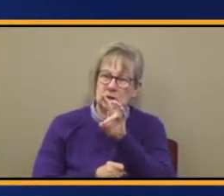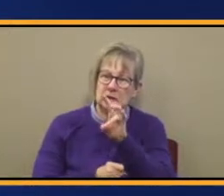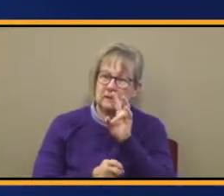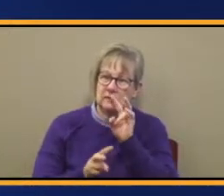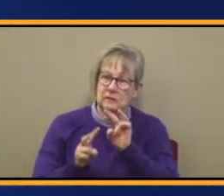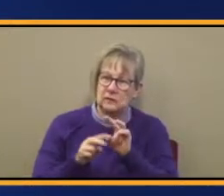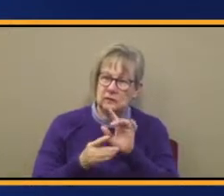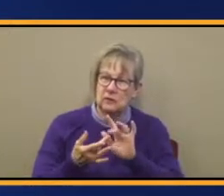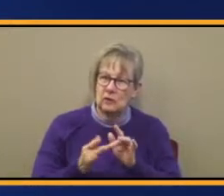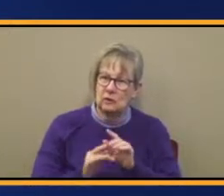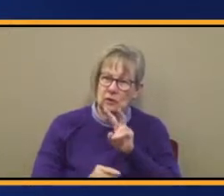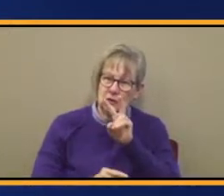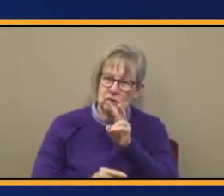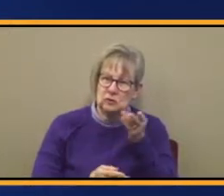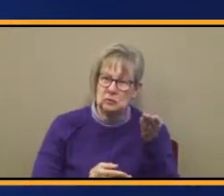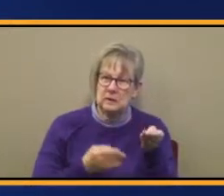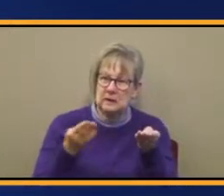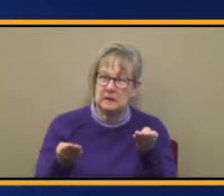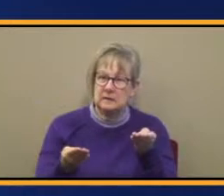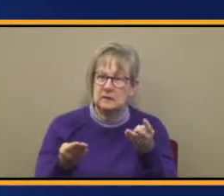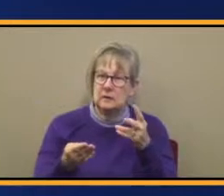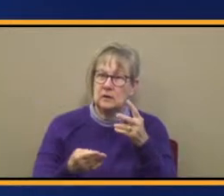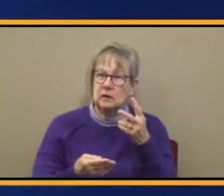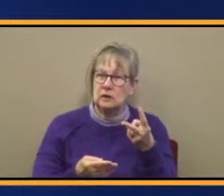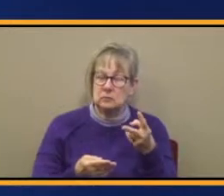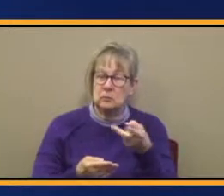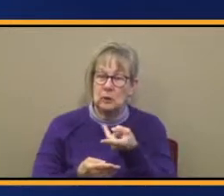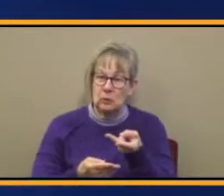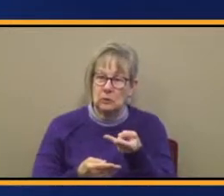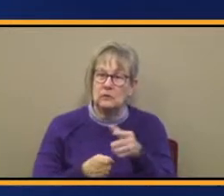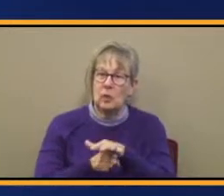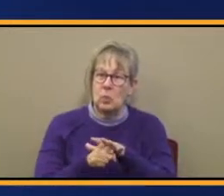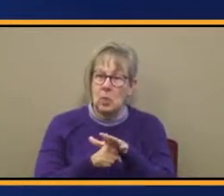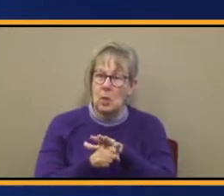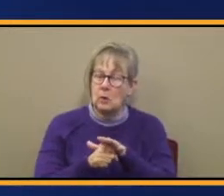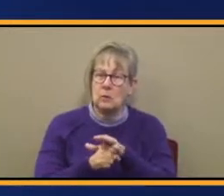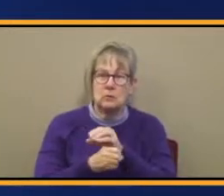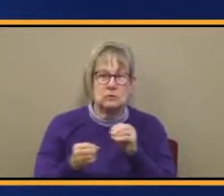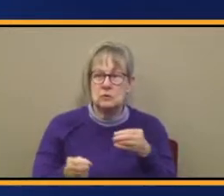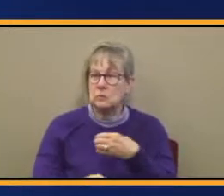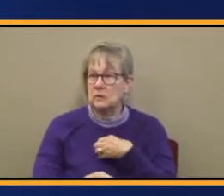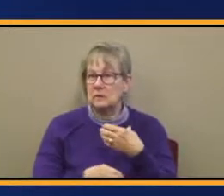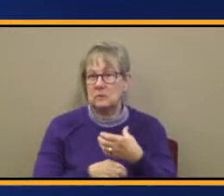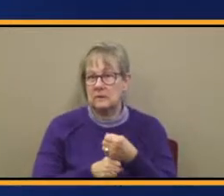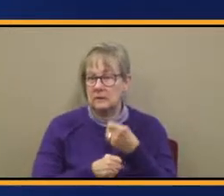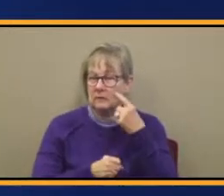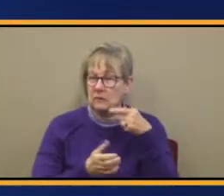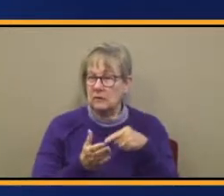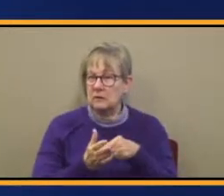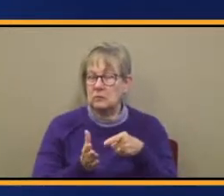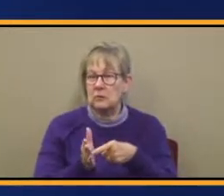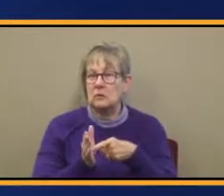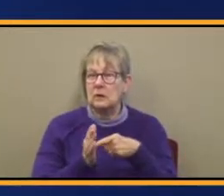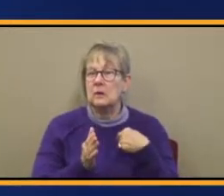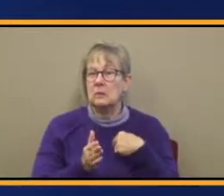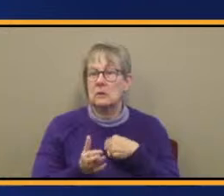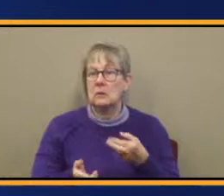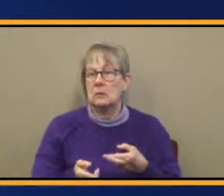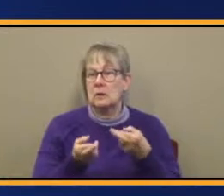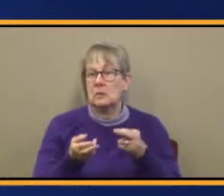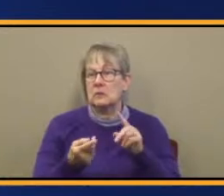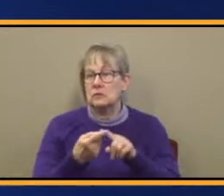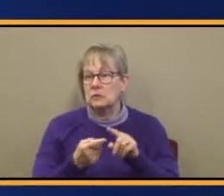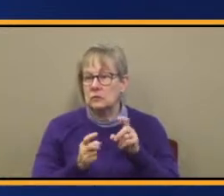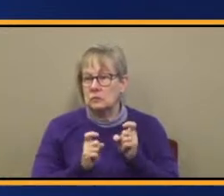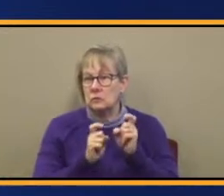online, 2 bids were received, 2 being local suppliers. No protest was received for this requirement. We are recommending to